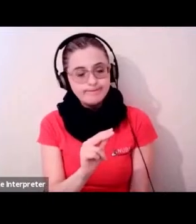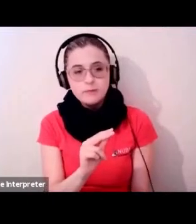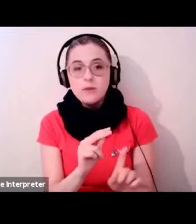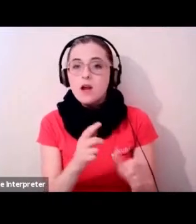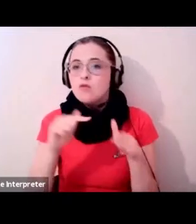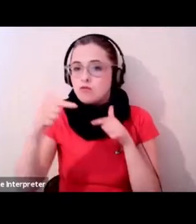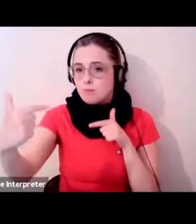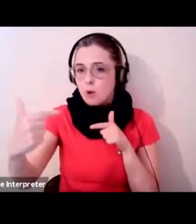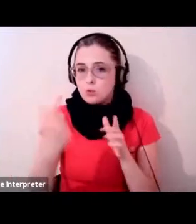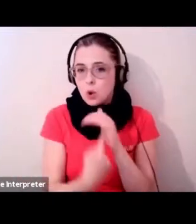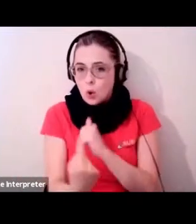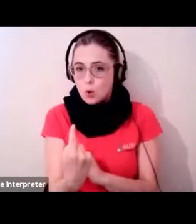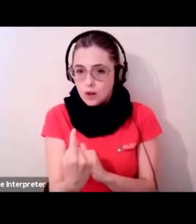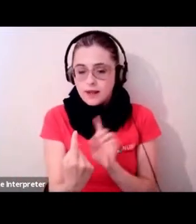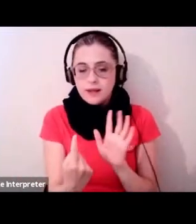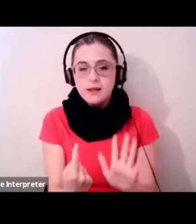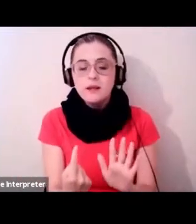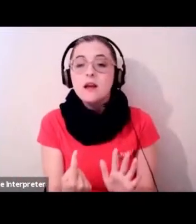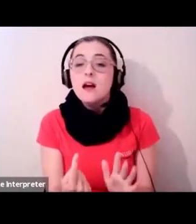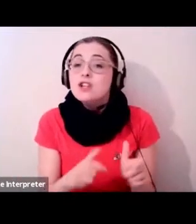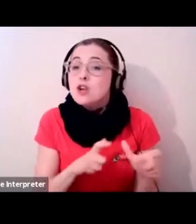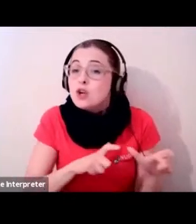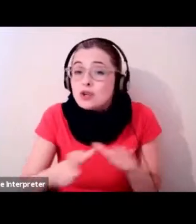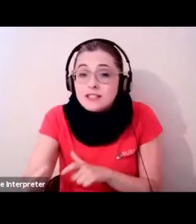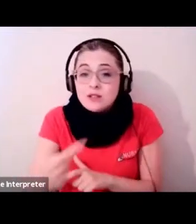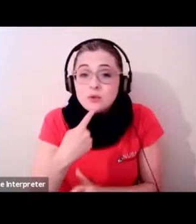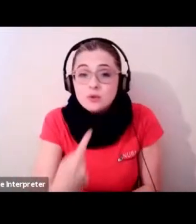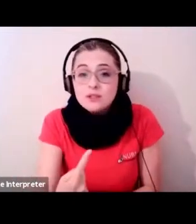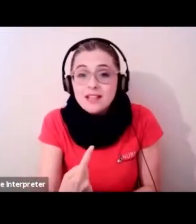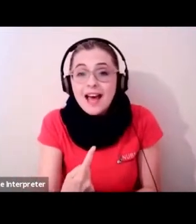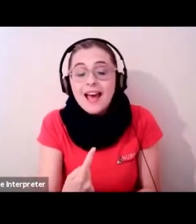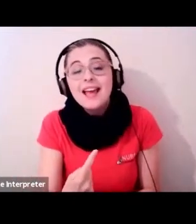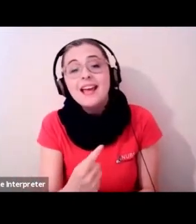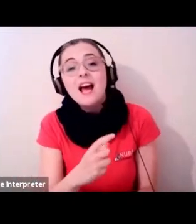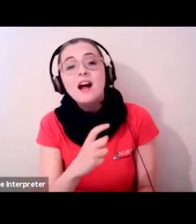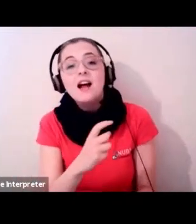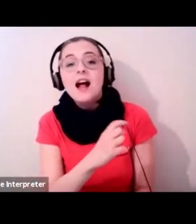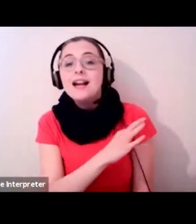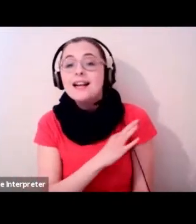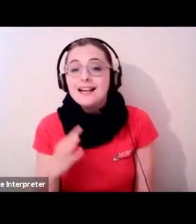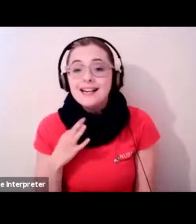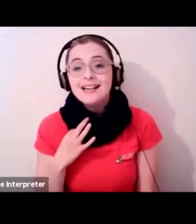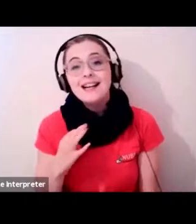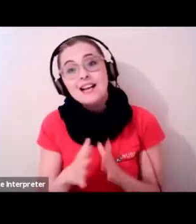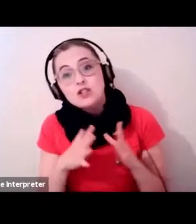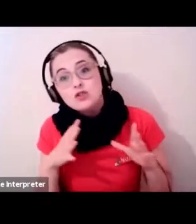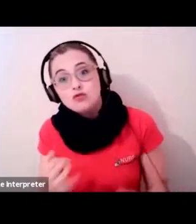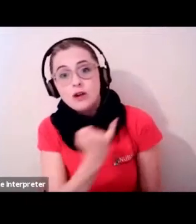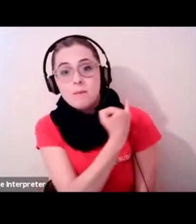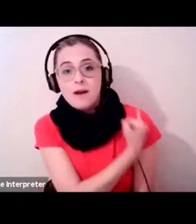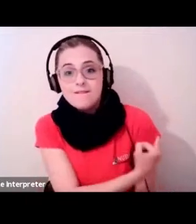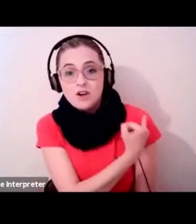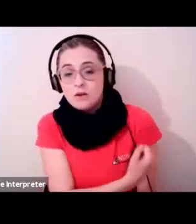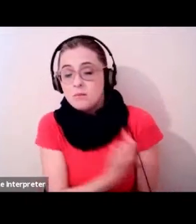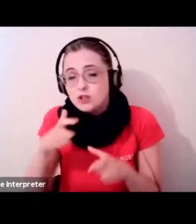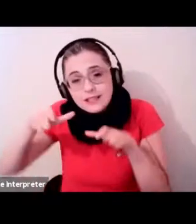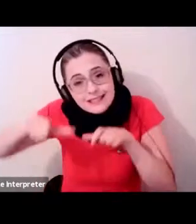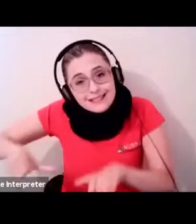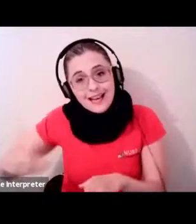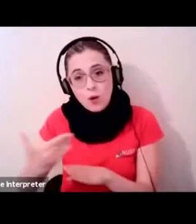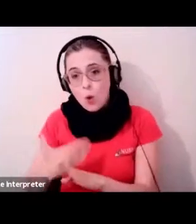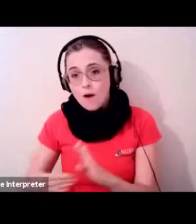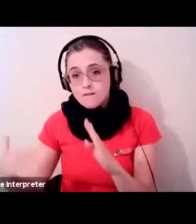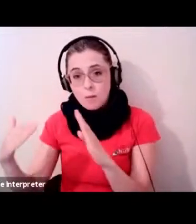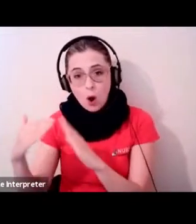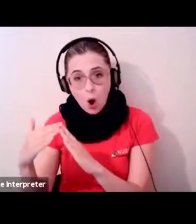to say that clinically extremely vulnerable people should stay at home until at least they've had their second vaccine